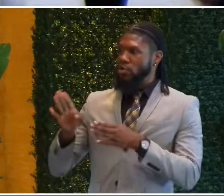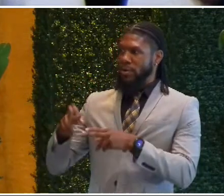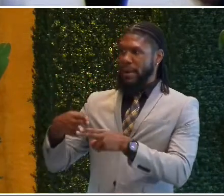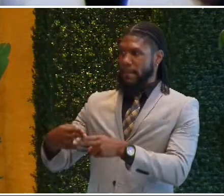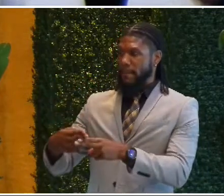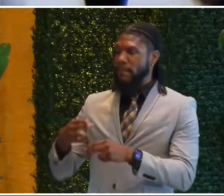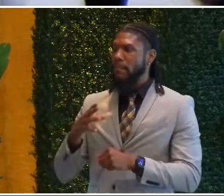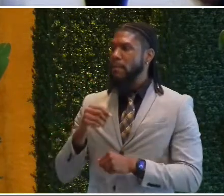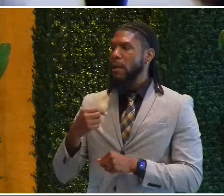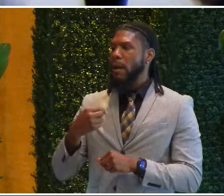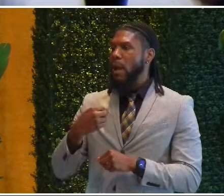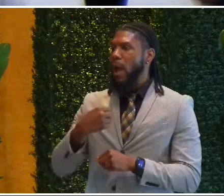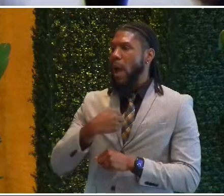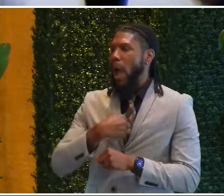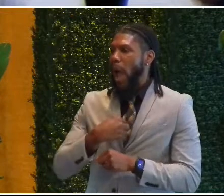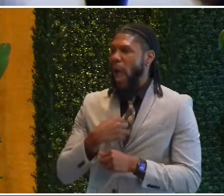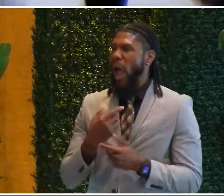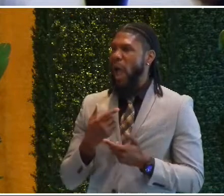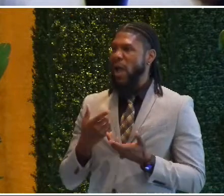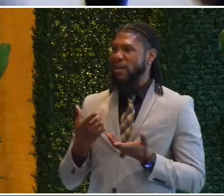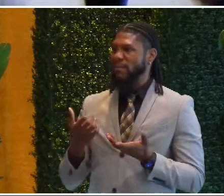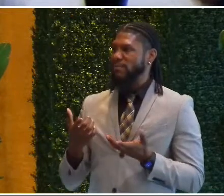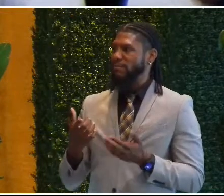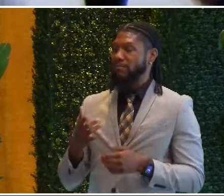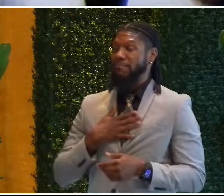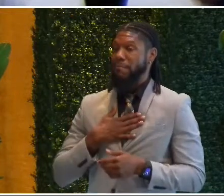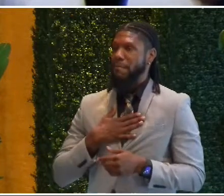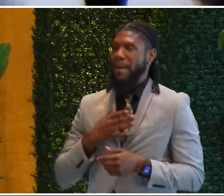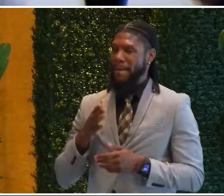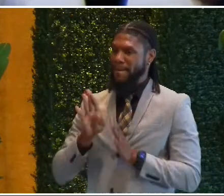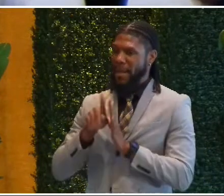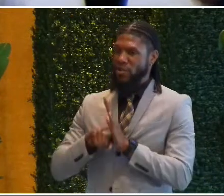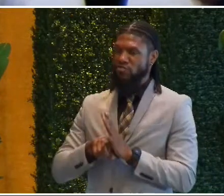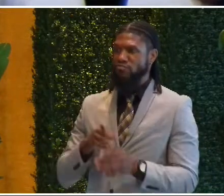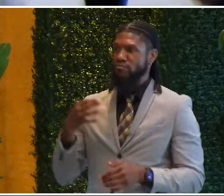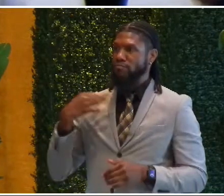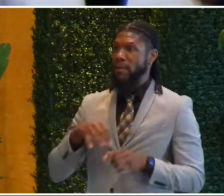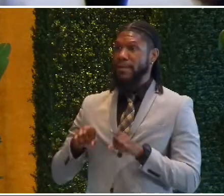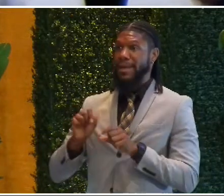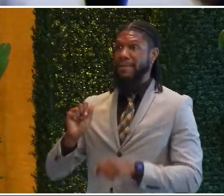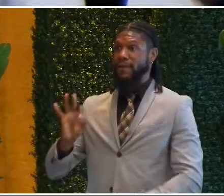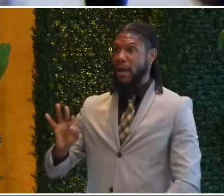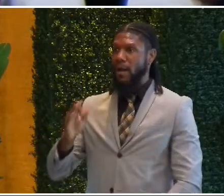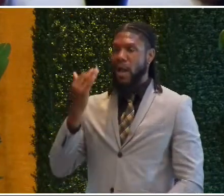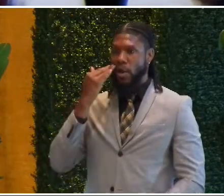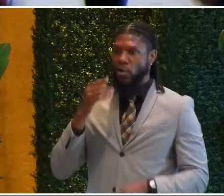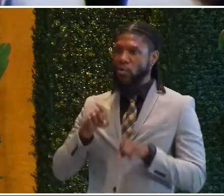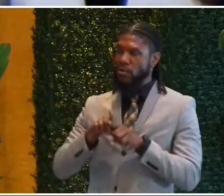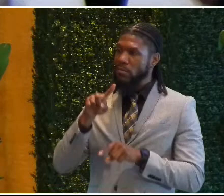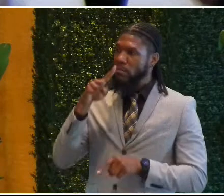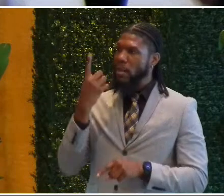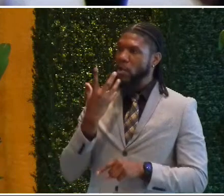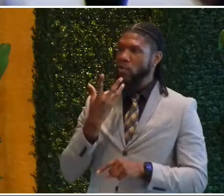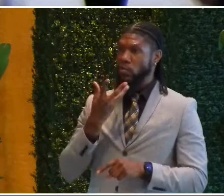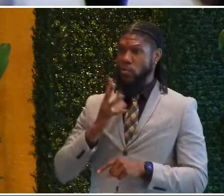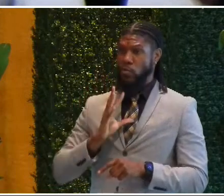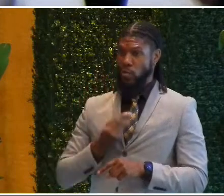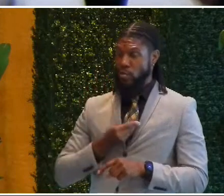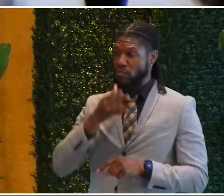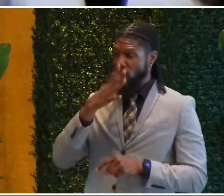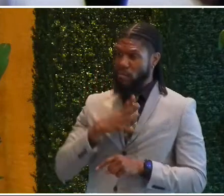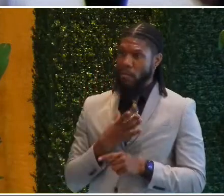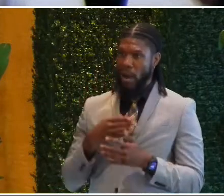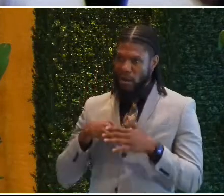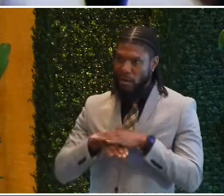I came from very privileged as fuck background. Like, let's be clear. I know as a Black trans woman, I often walk into spaces when people are like, you're